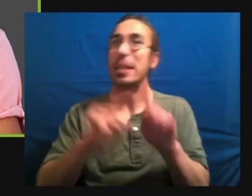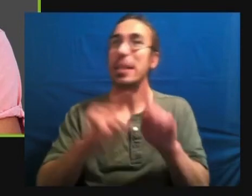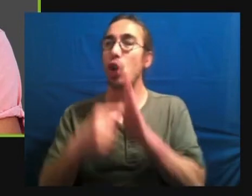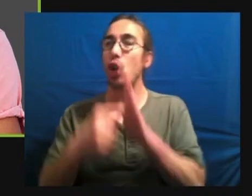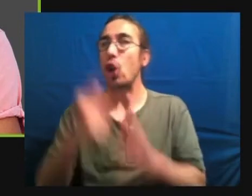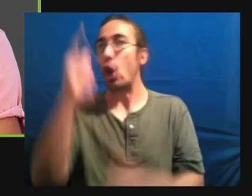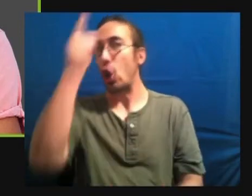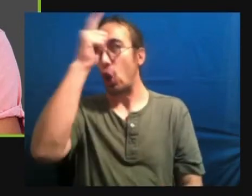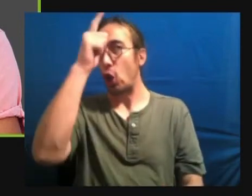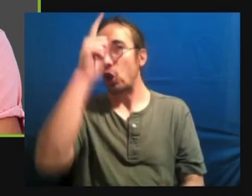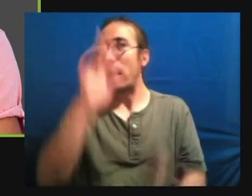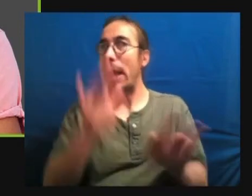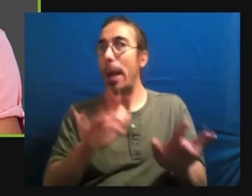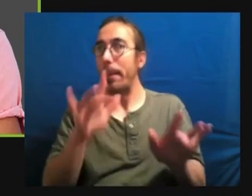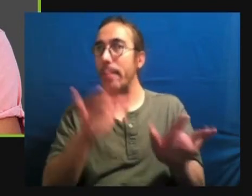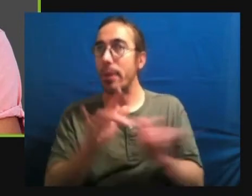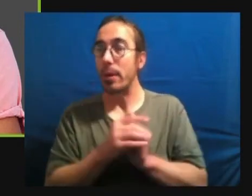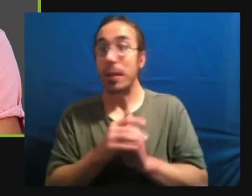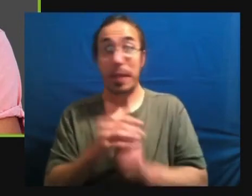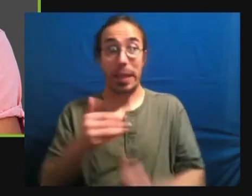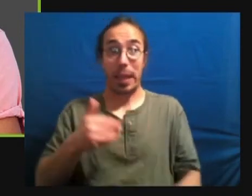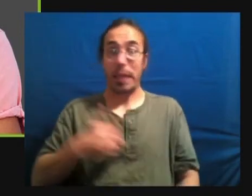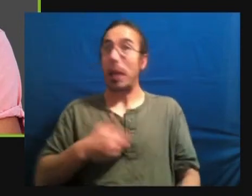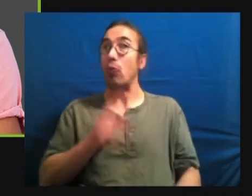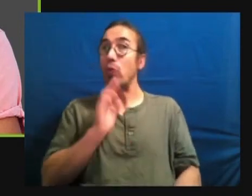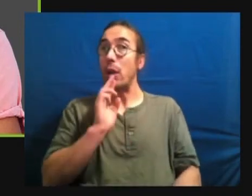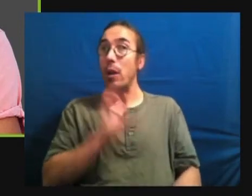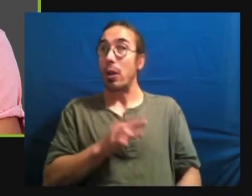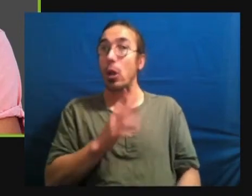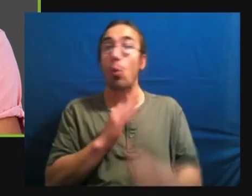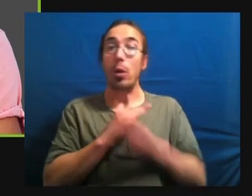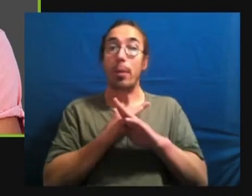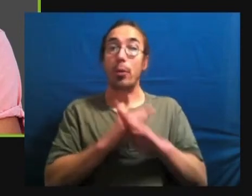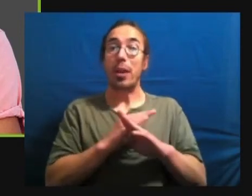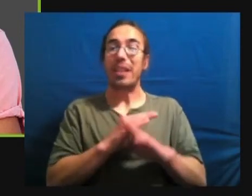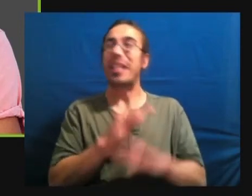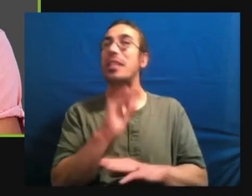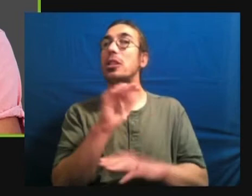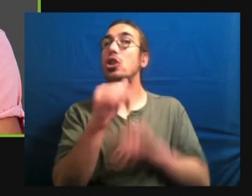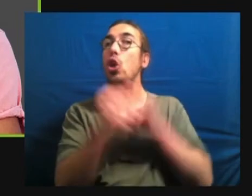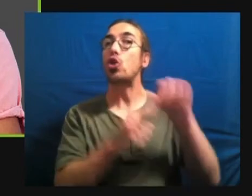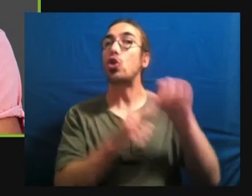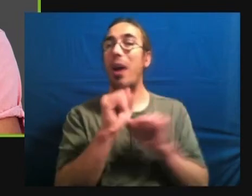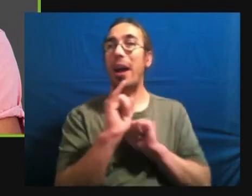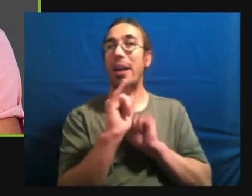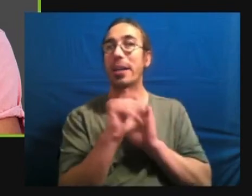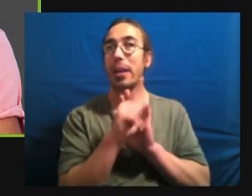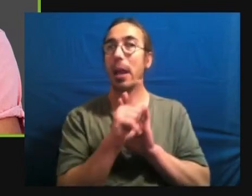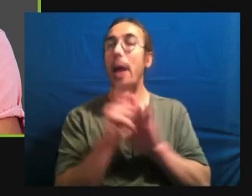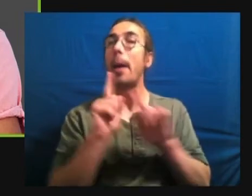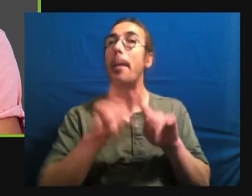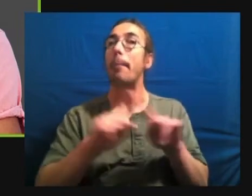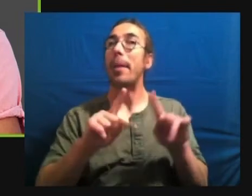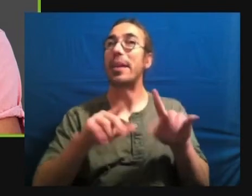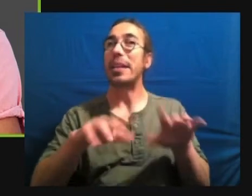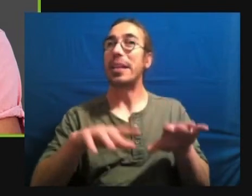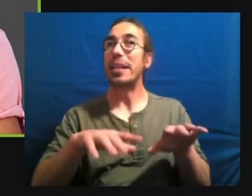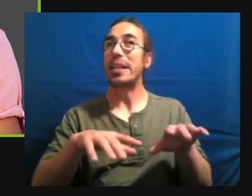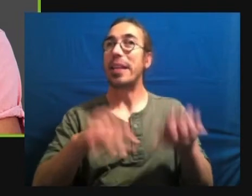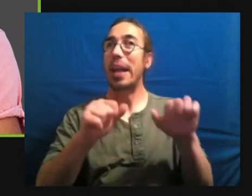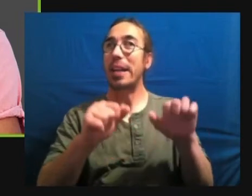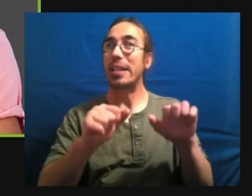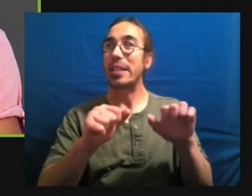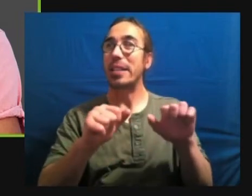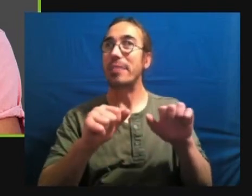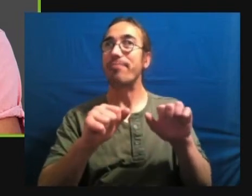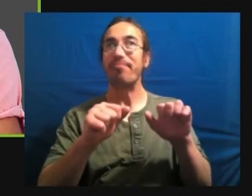had that gut reaction. He wanted to protect his social identities, but then he takes pause. So if